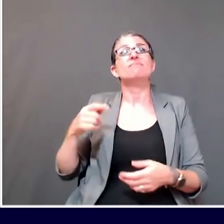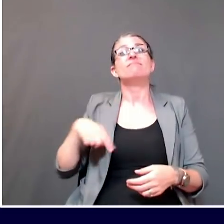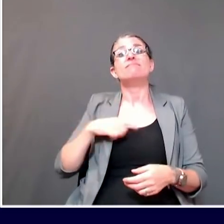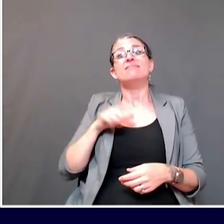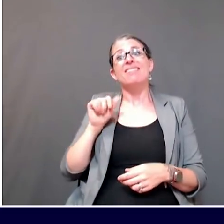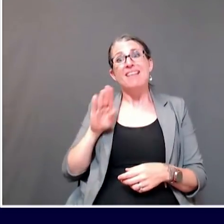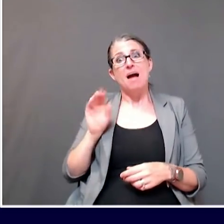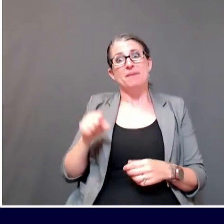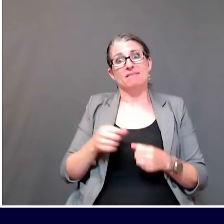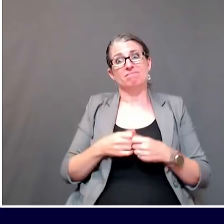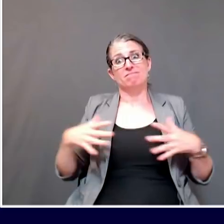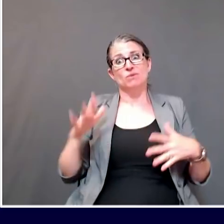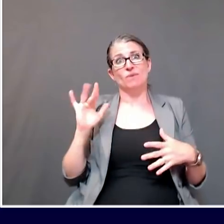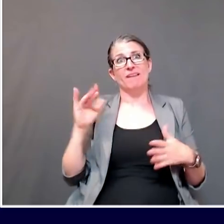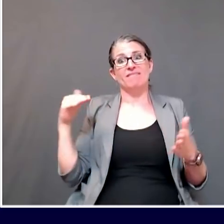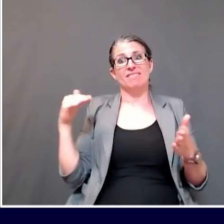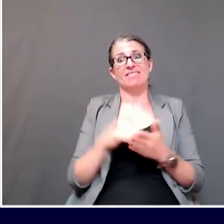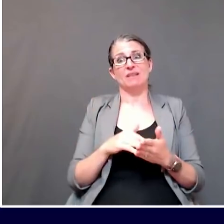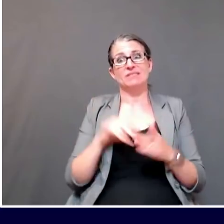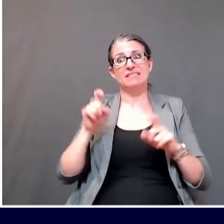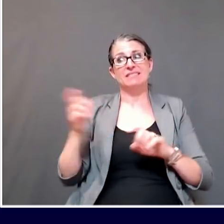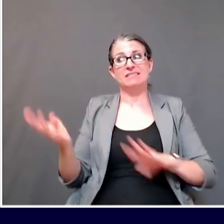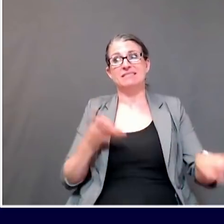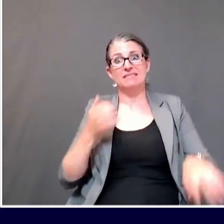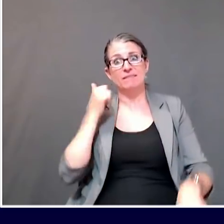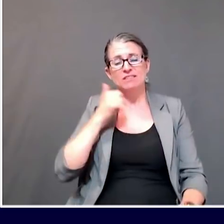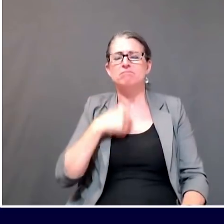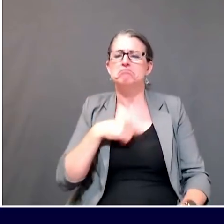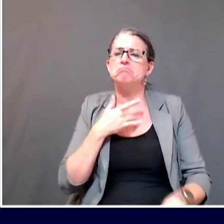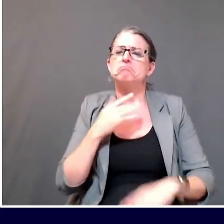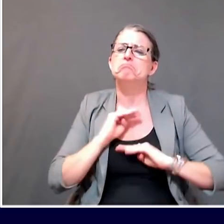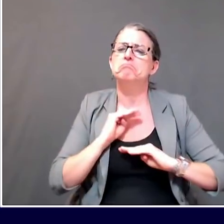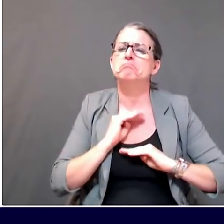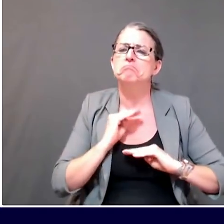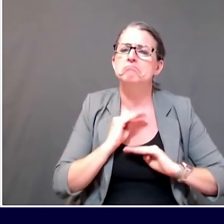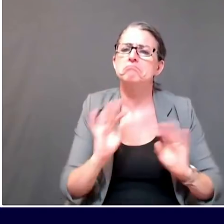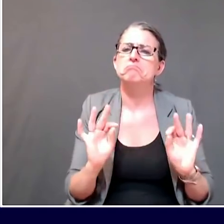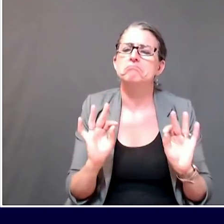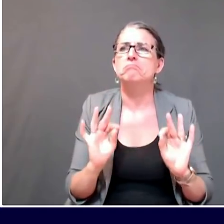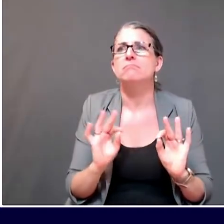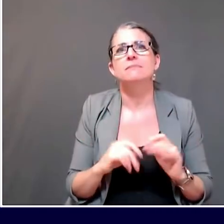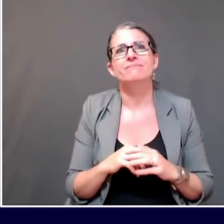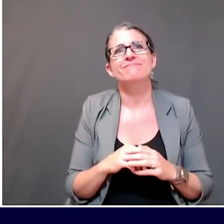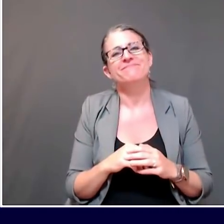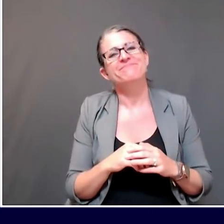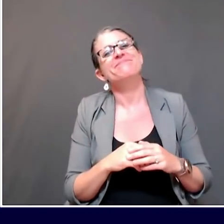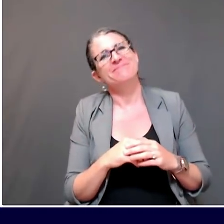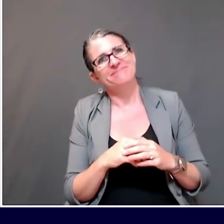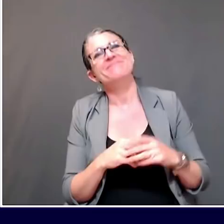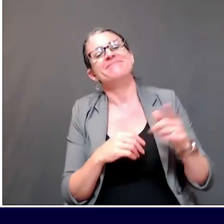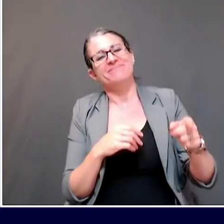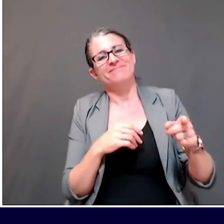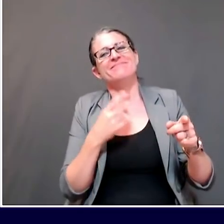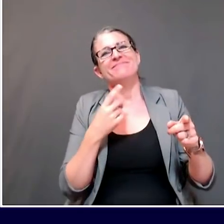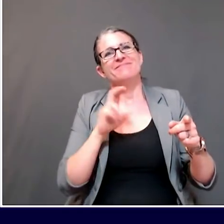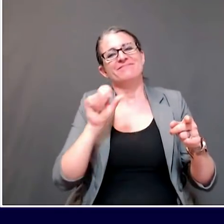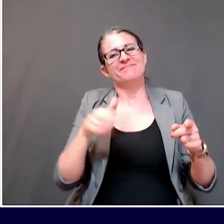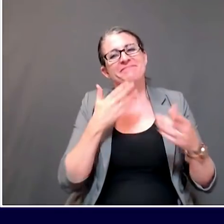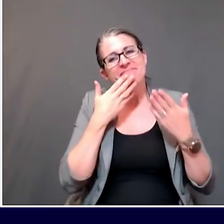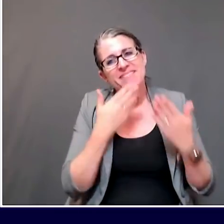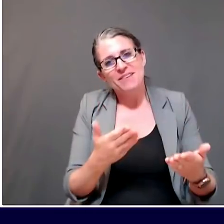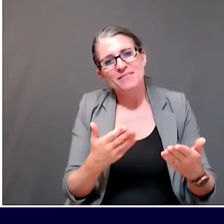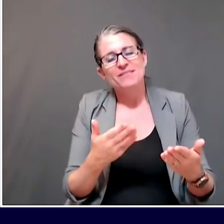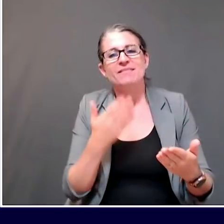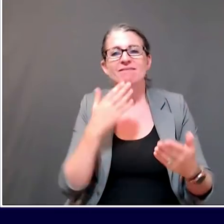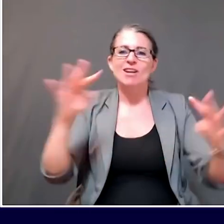Very good. Thank you. You bet, Charlie. Well, I'd like to thank everyone for taking some time out of their afternoon to join Commissioner Lambrew and me to